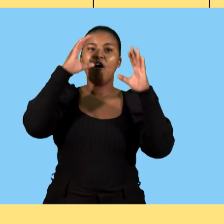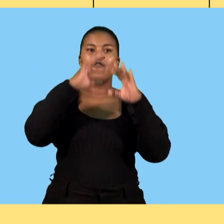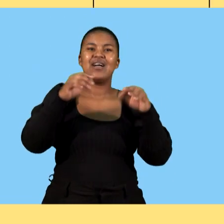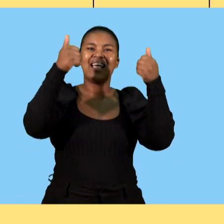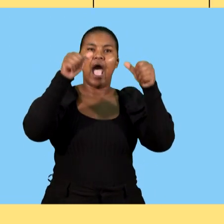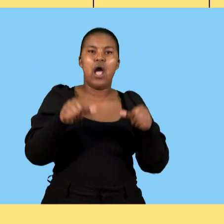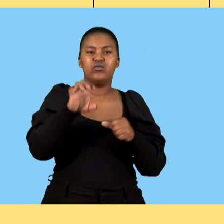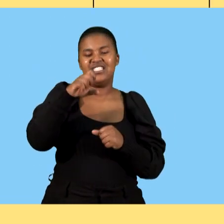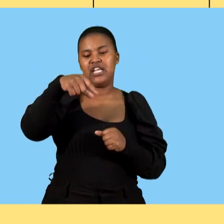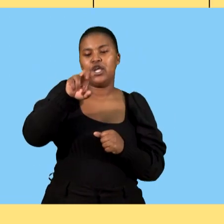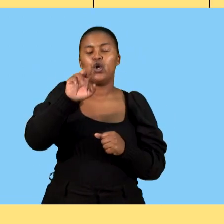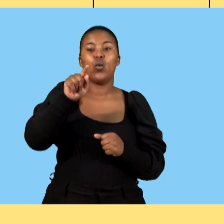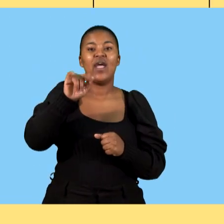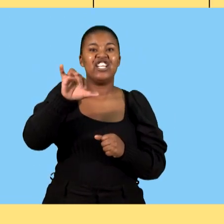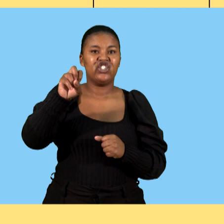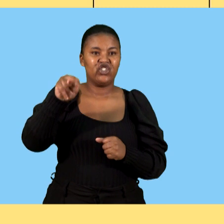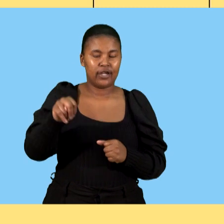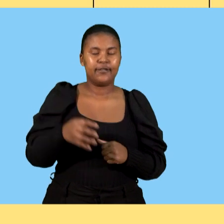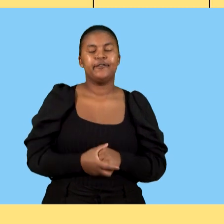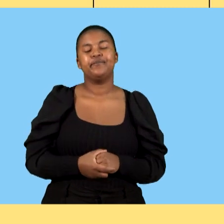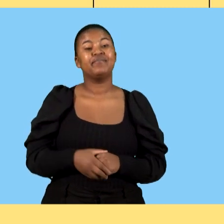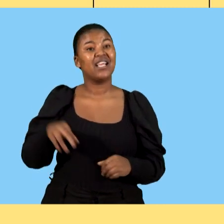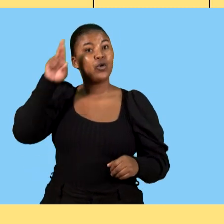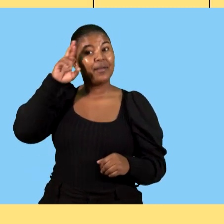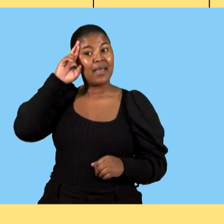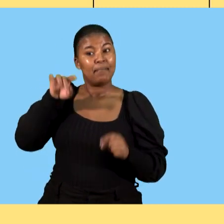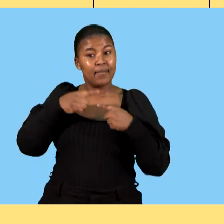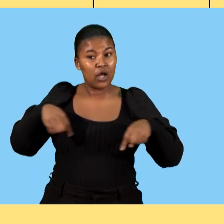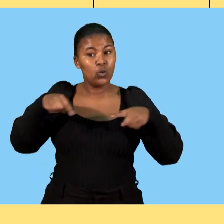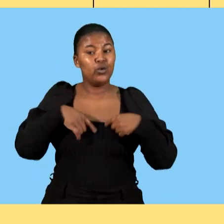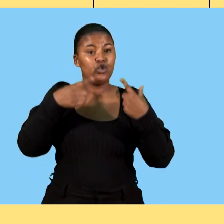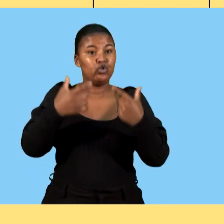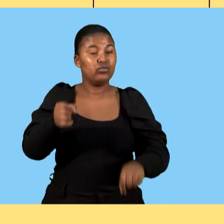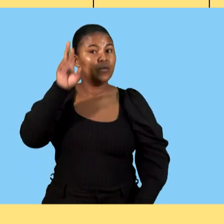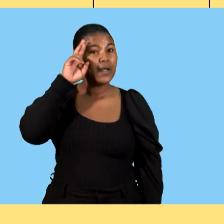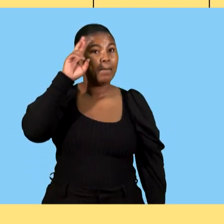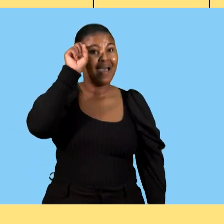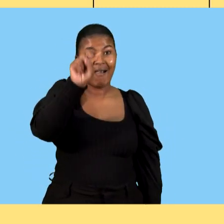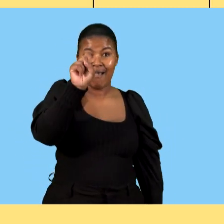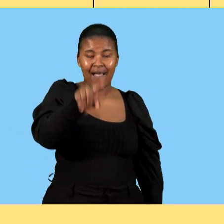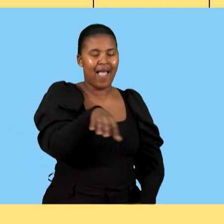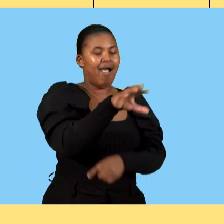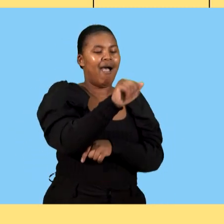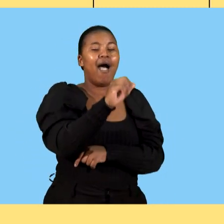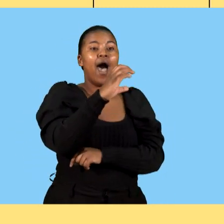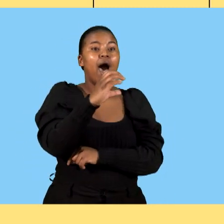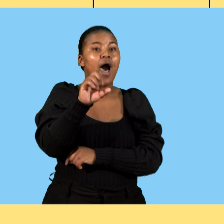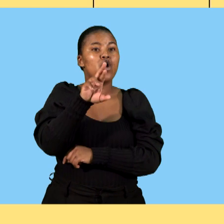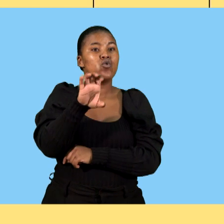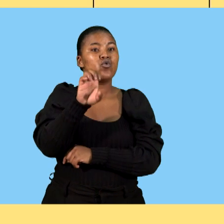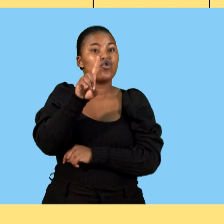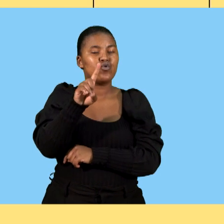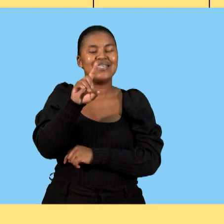equation. When you do the accounting equation, remember that this is accrued income. So you